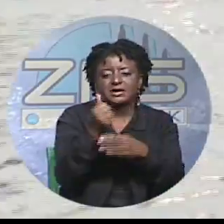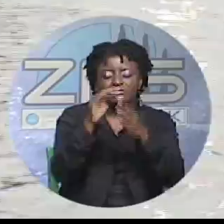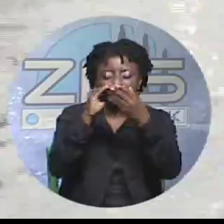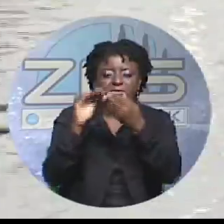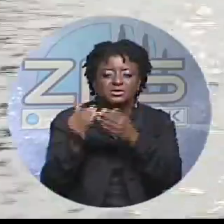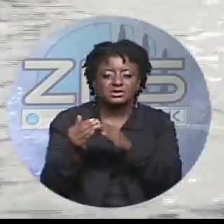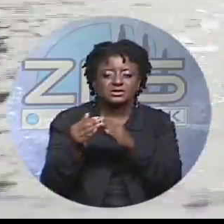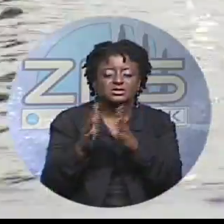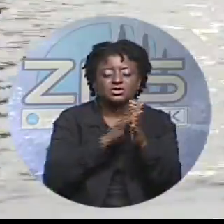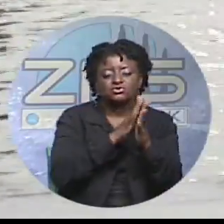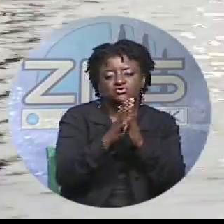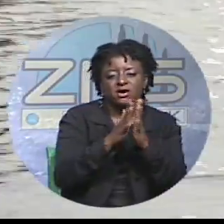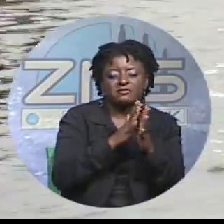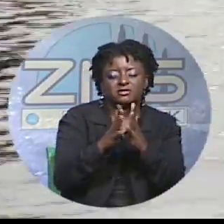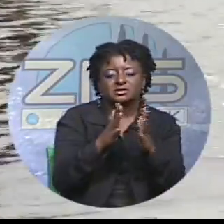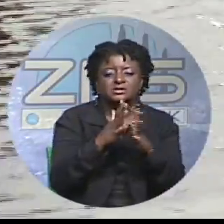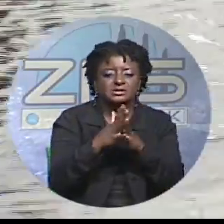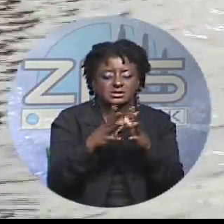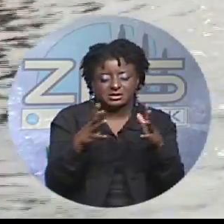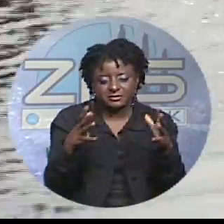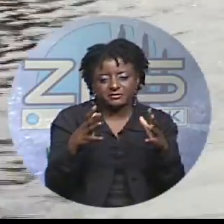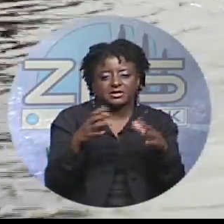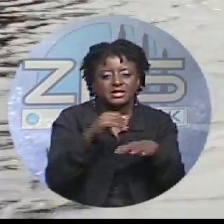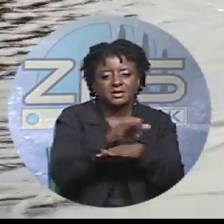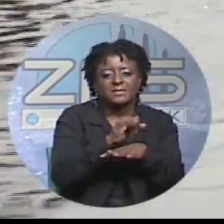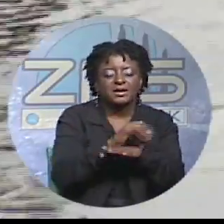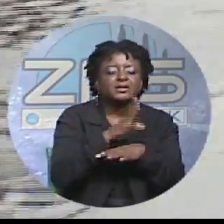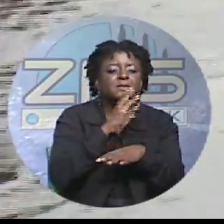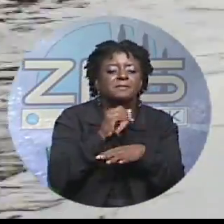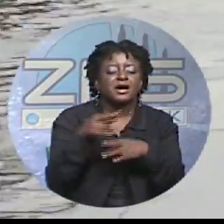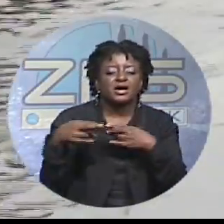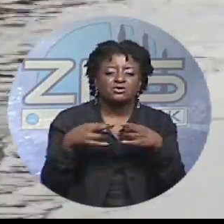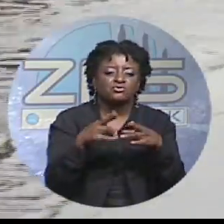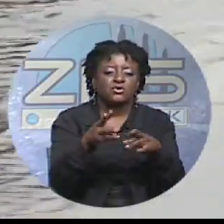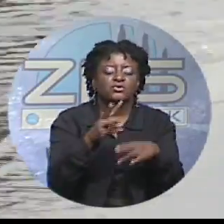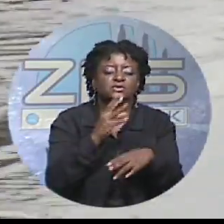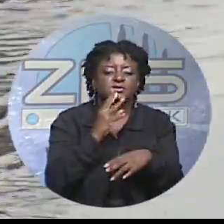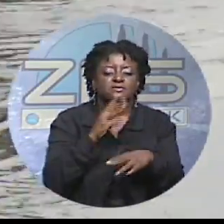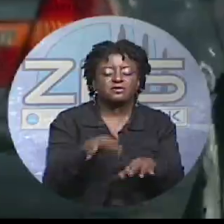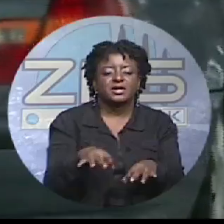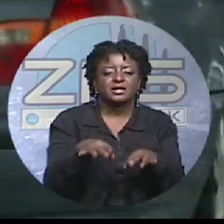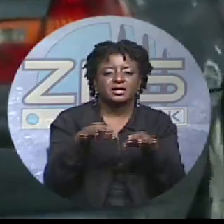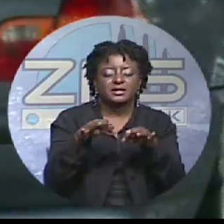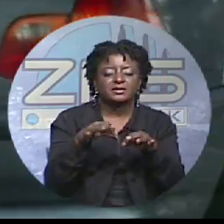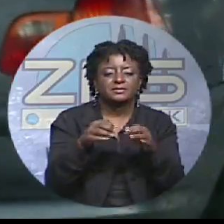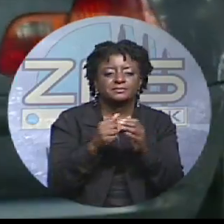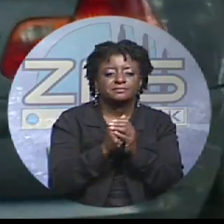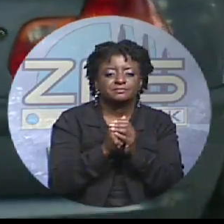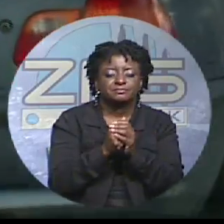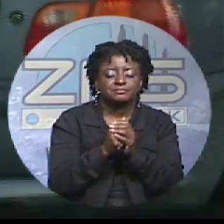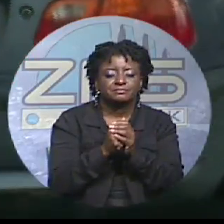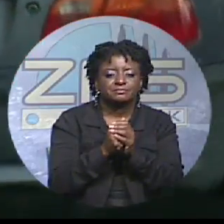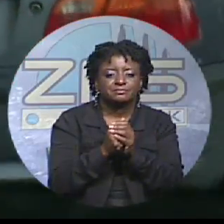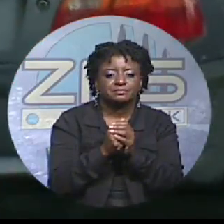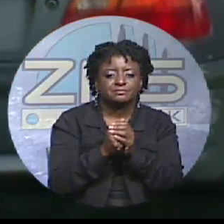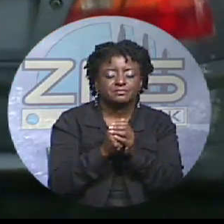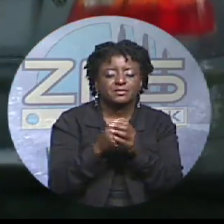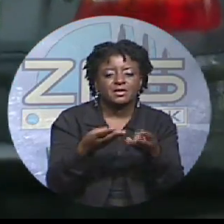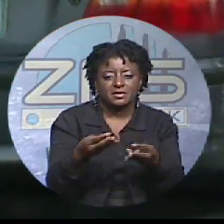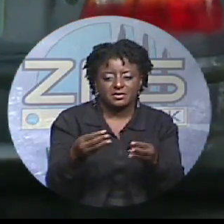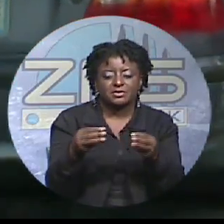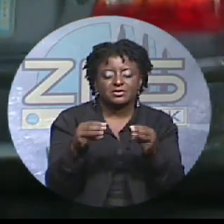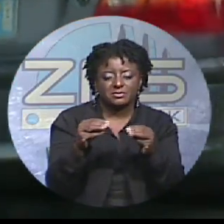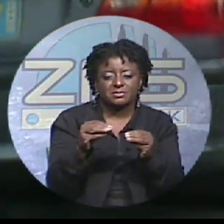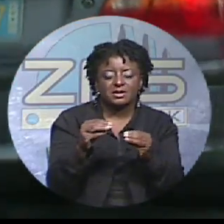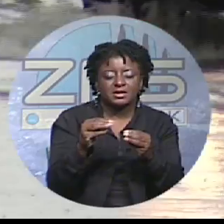was significantly impacted by the flooding of roads, causing in many areas a backup of vehicles. The country's main